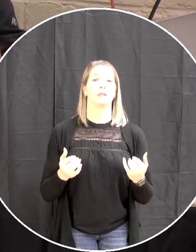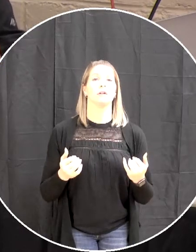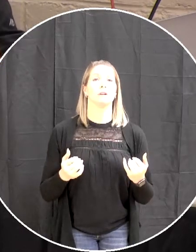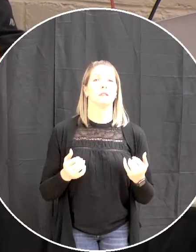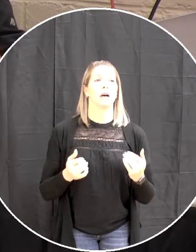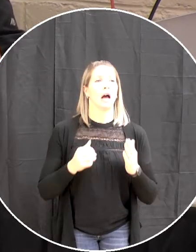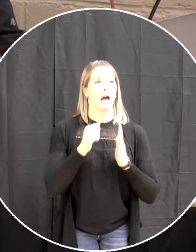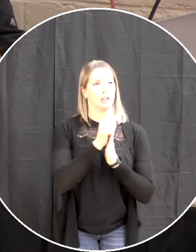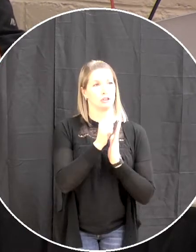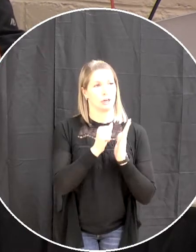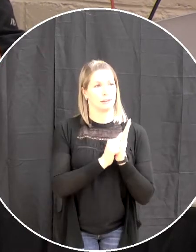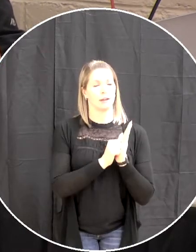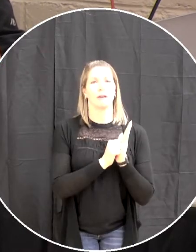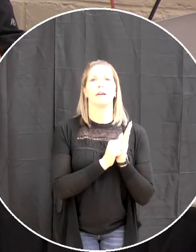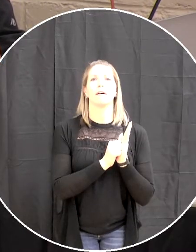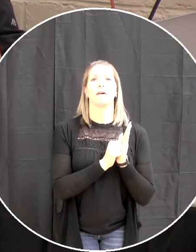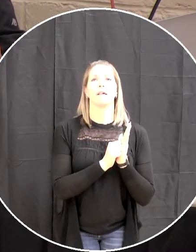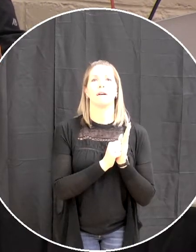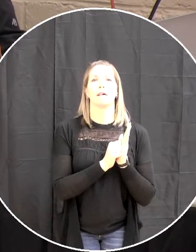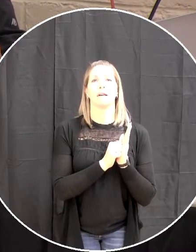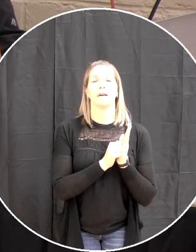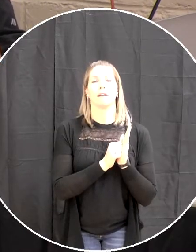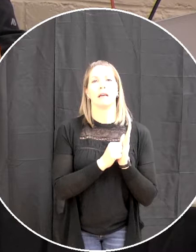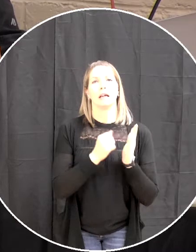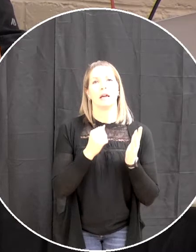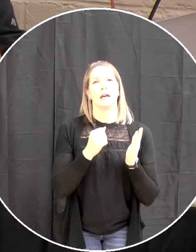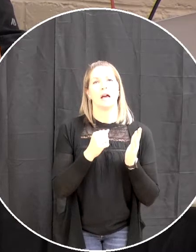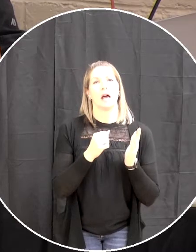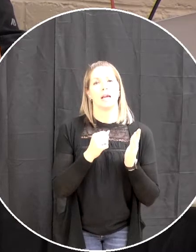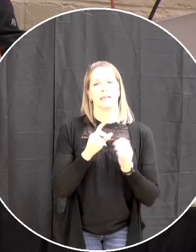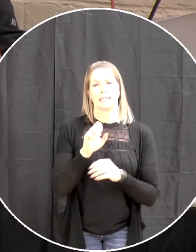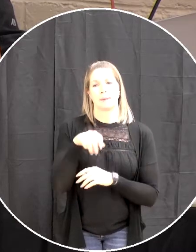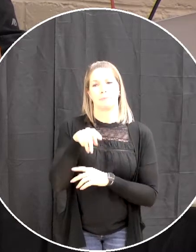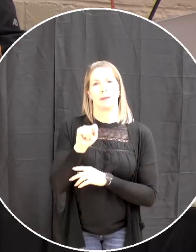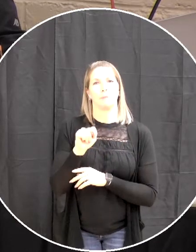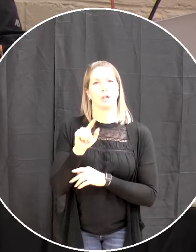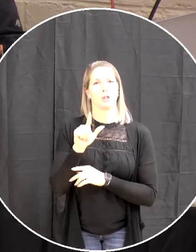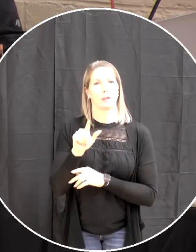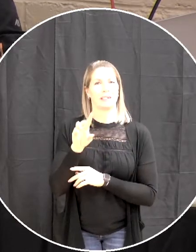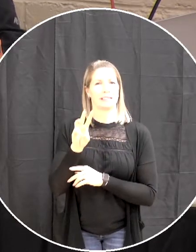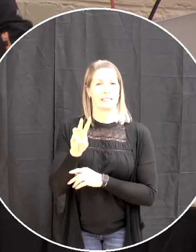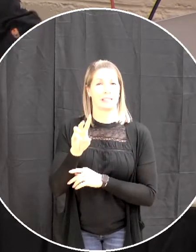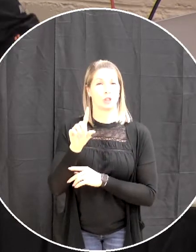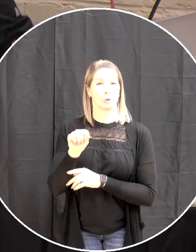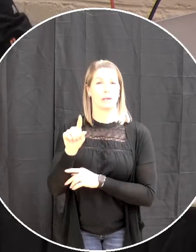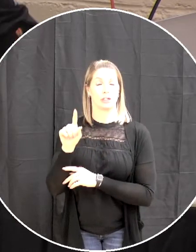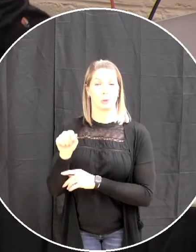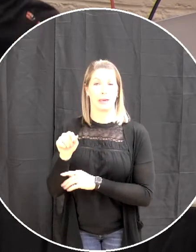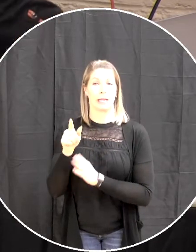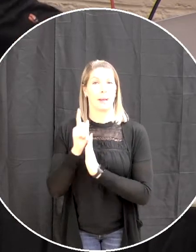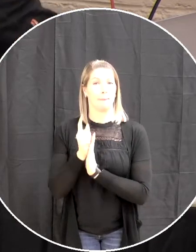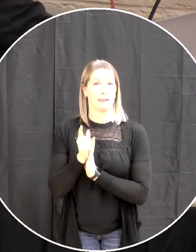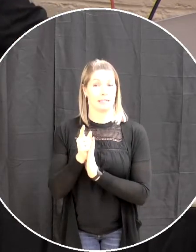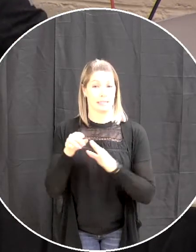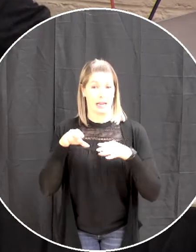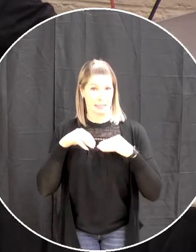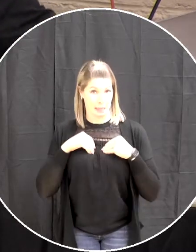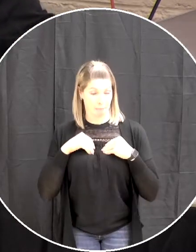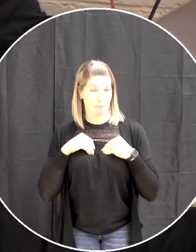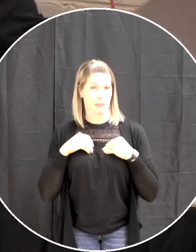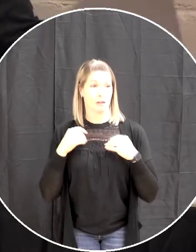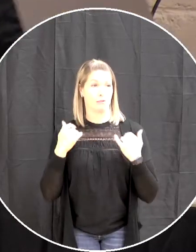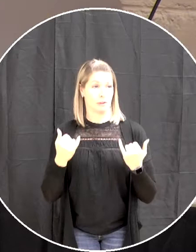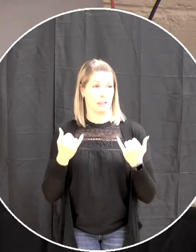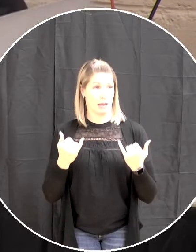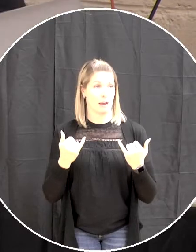first one is to the consideration of the minutes from September 26, 2020. Should be in the file in your